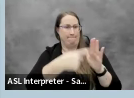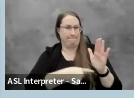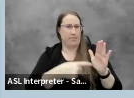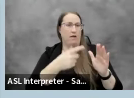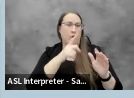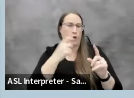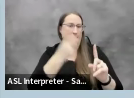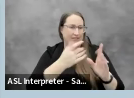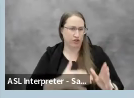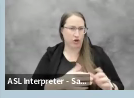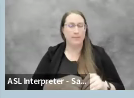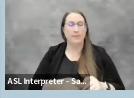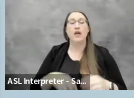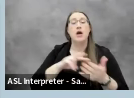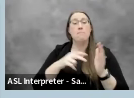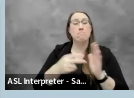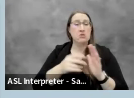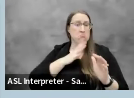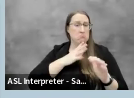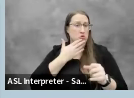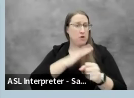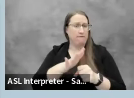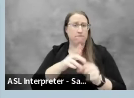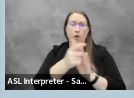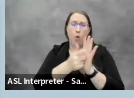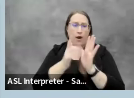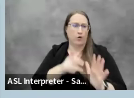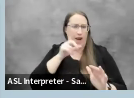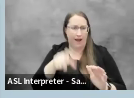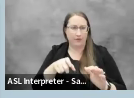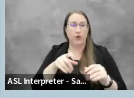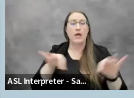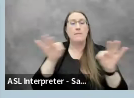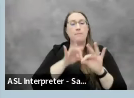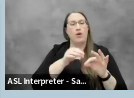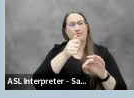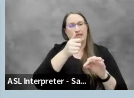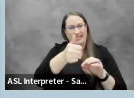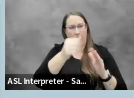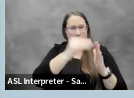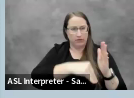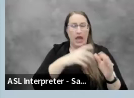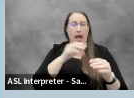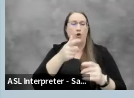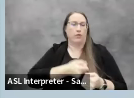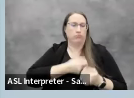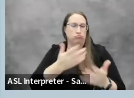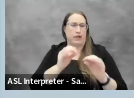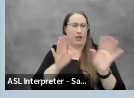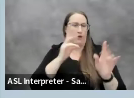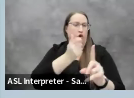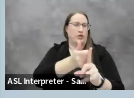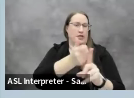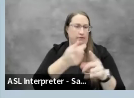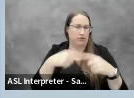prepare your healthcare directive for you as long as you do it yourself and you're able to express what you want for yourself